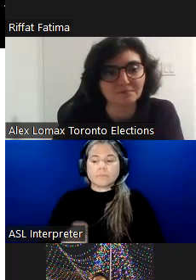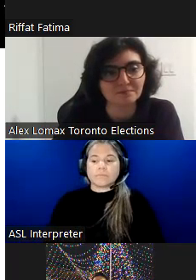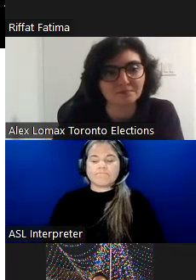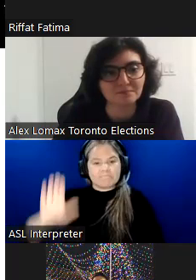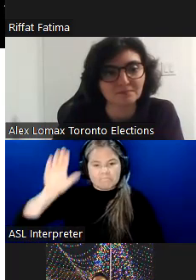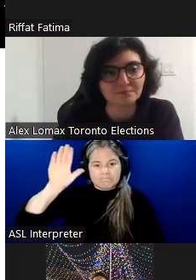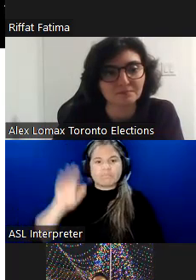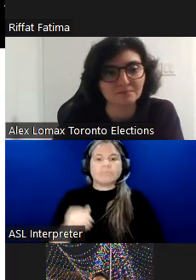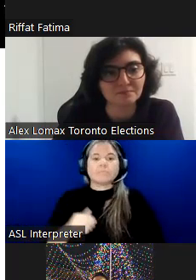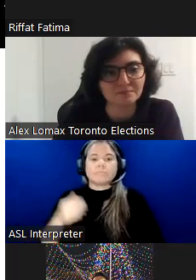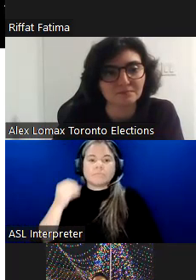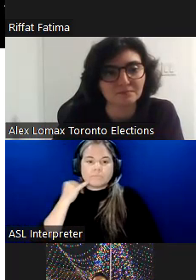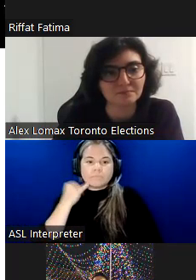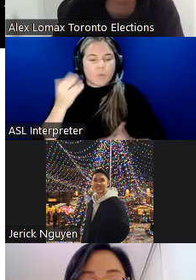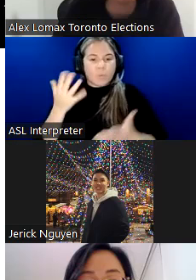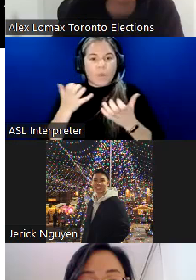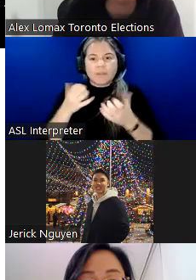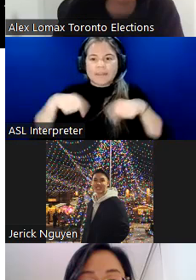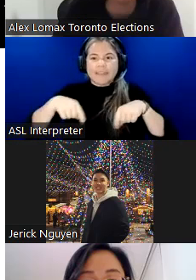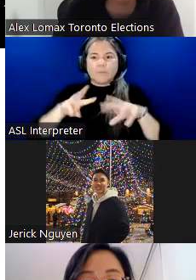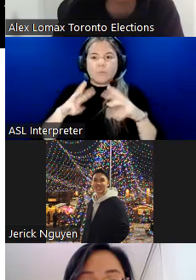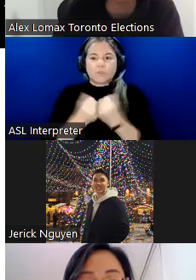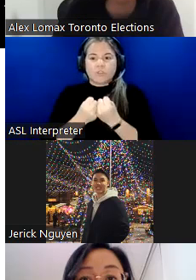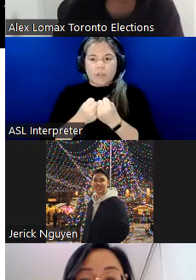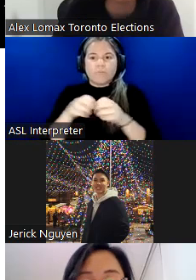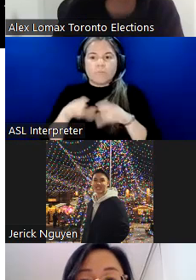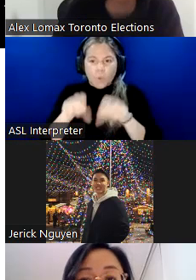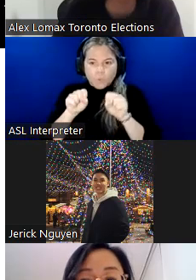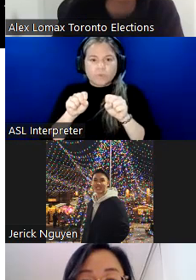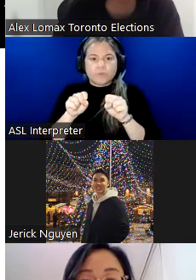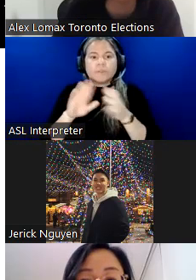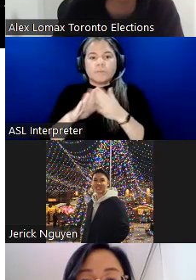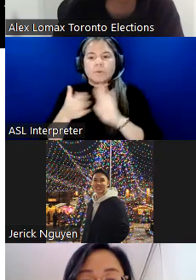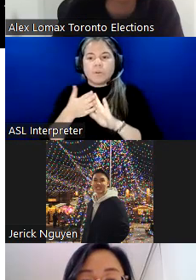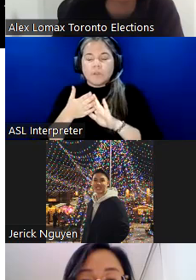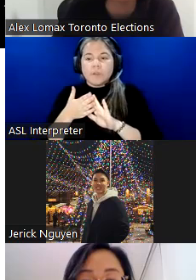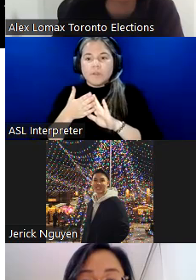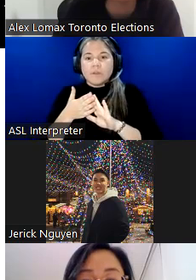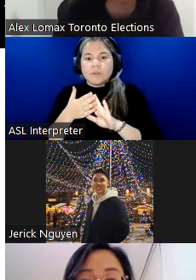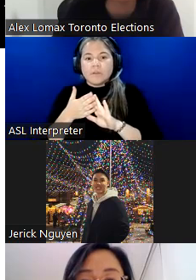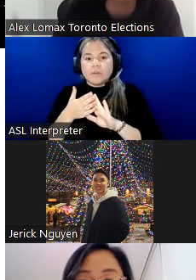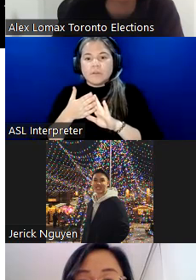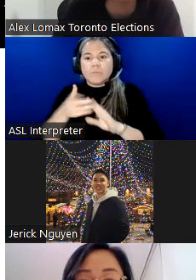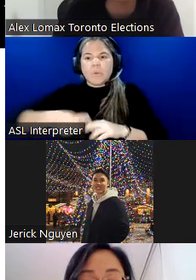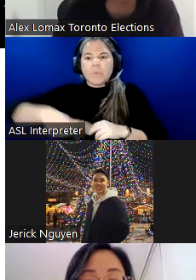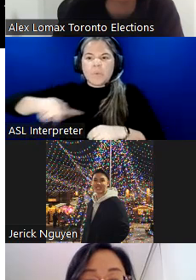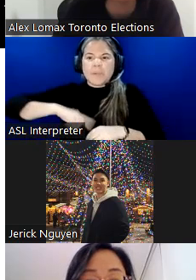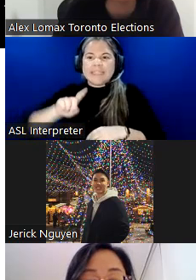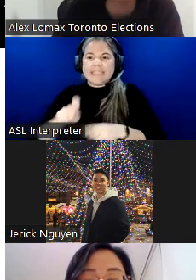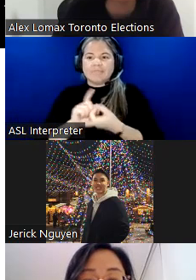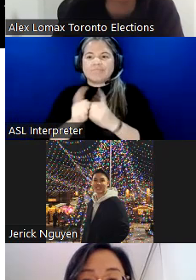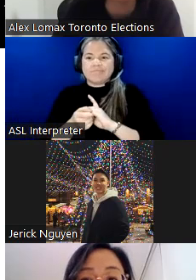to have the same, workshop, in the community, right? But we need to translate, into